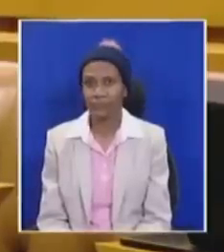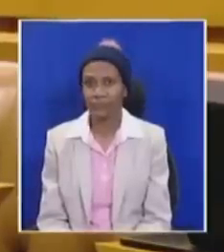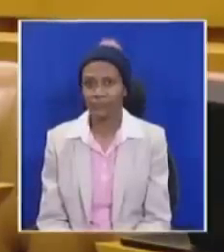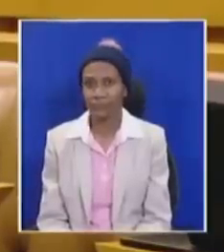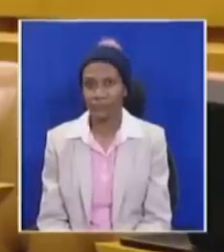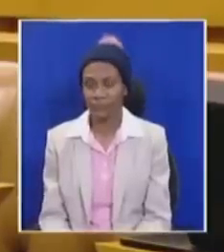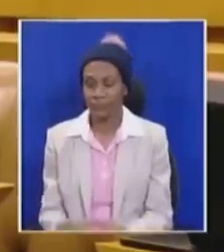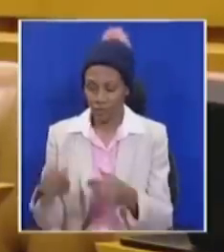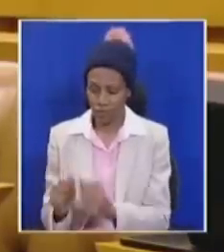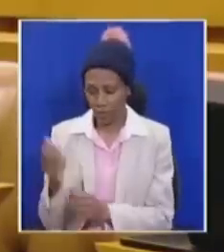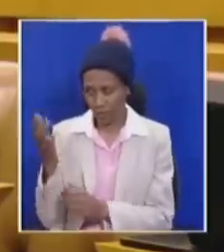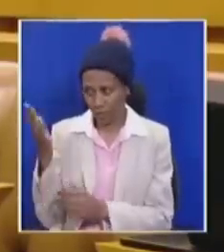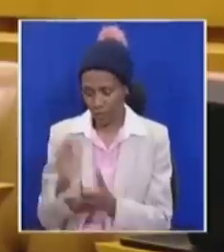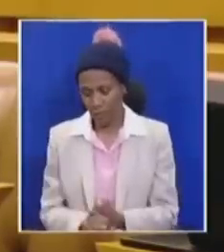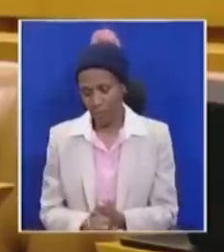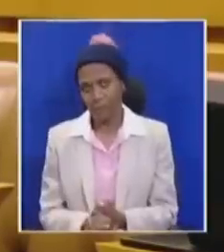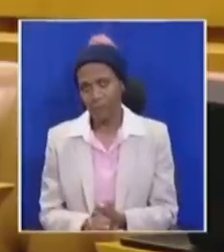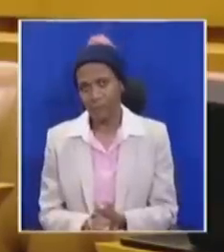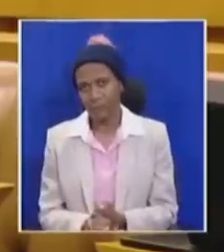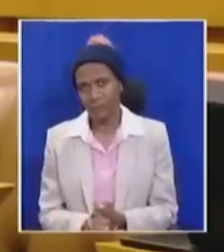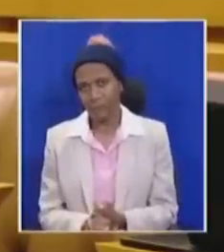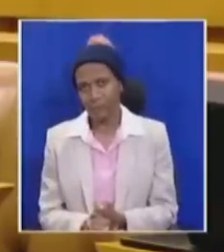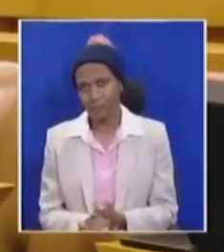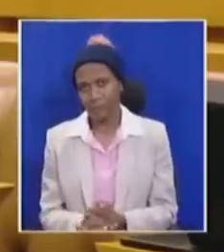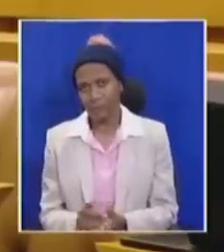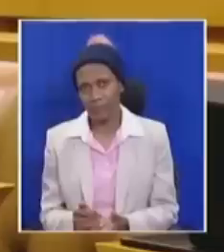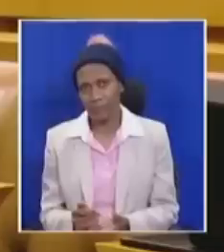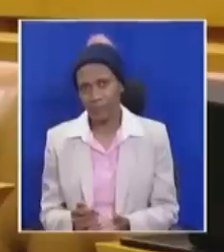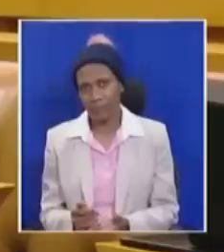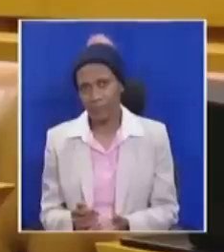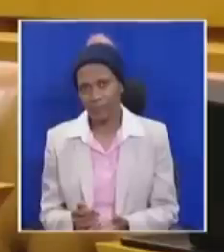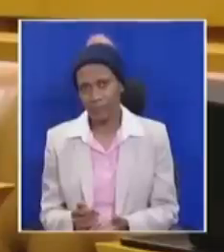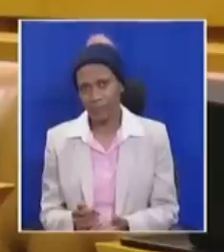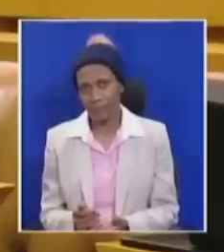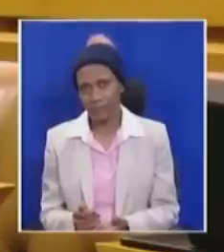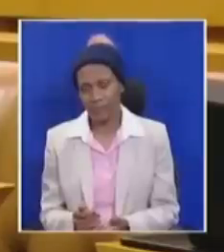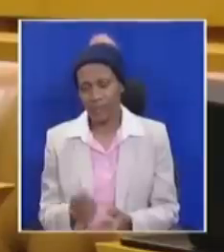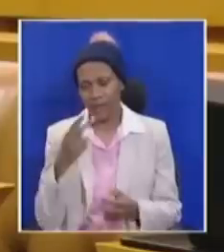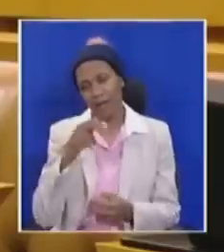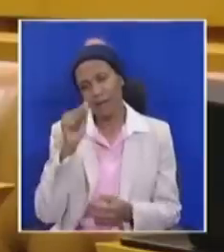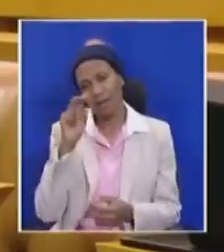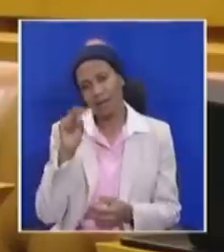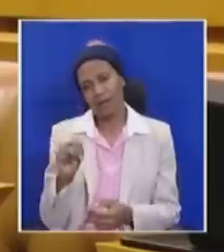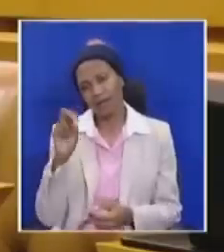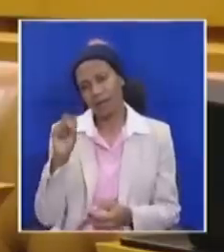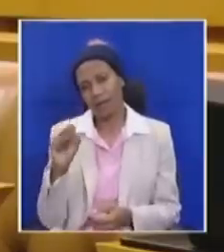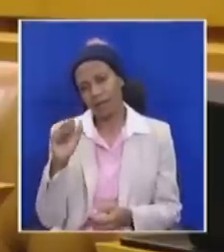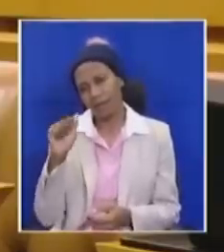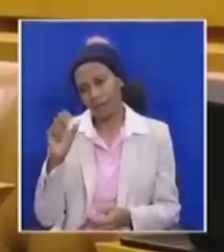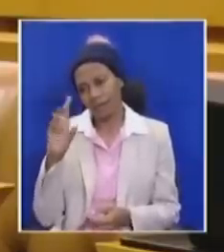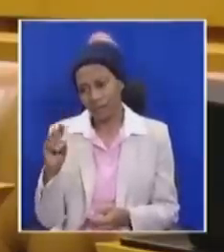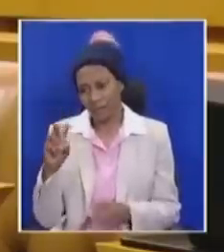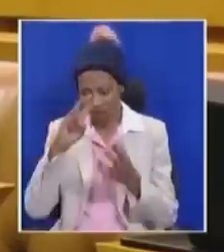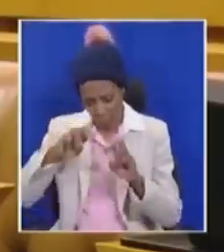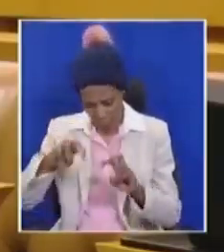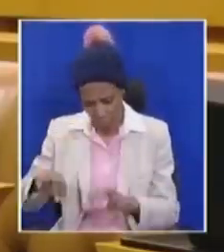Honorable Chair, you can go to the Hansard or whatever needs to be to find out